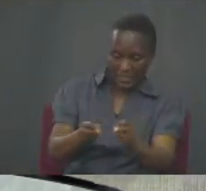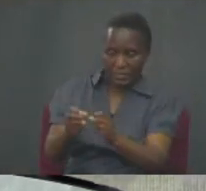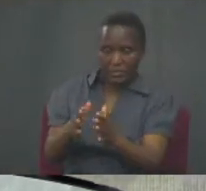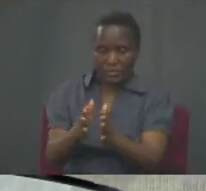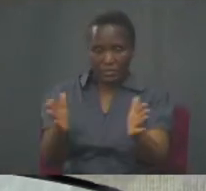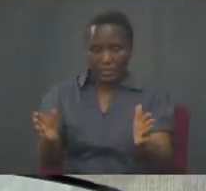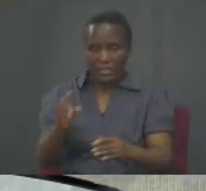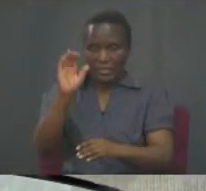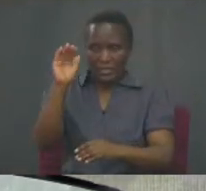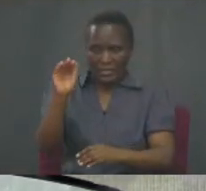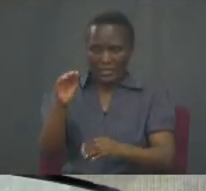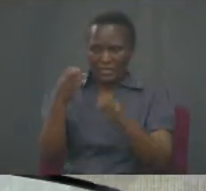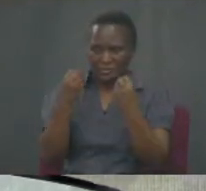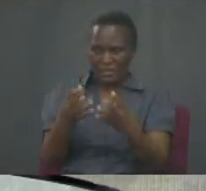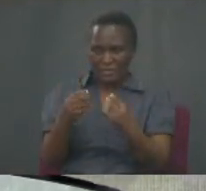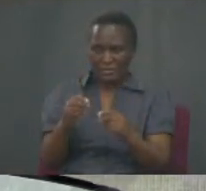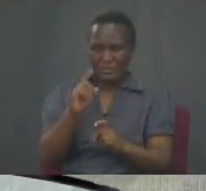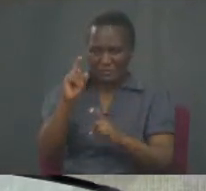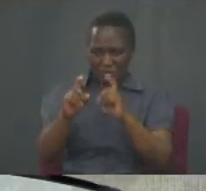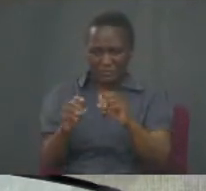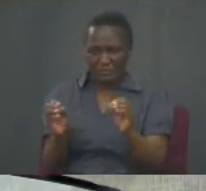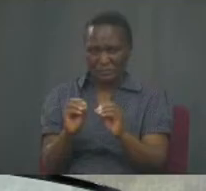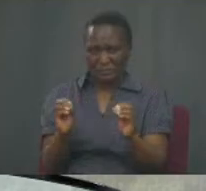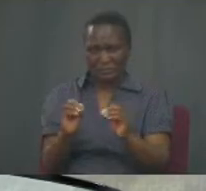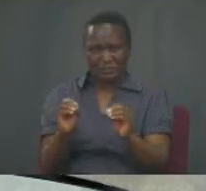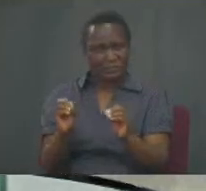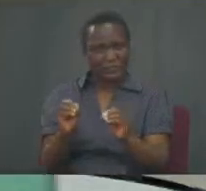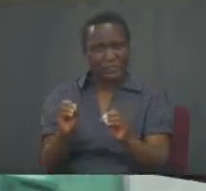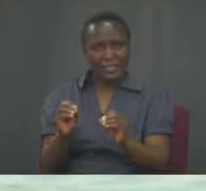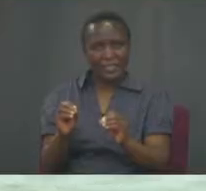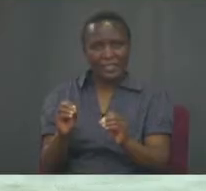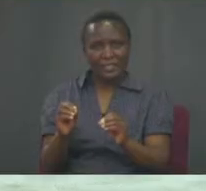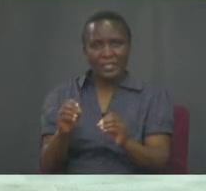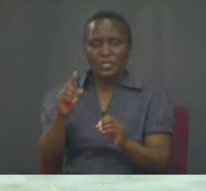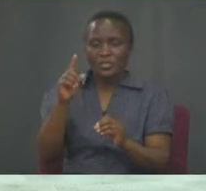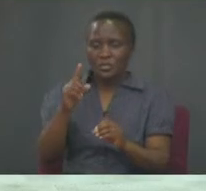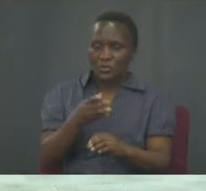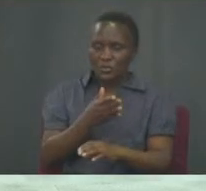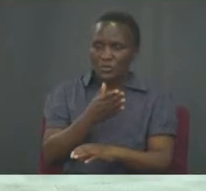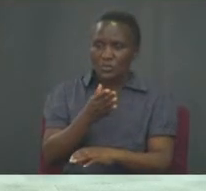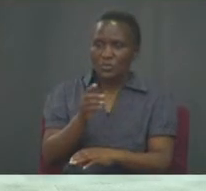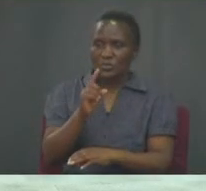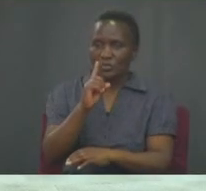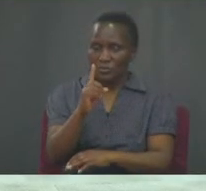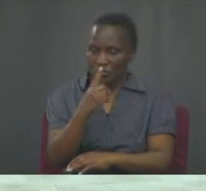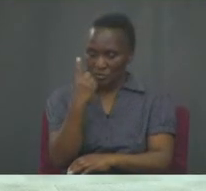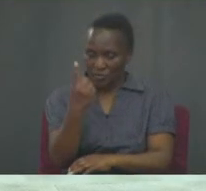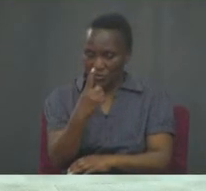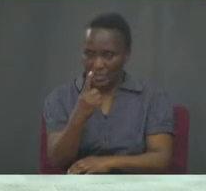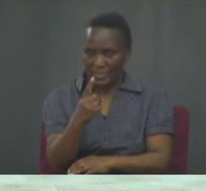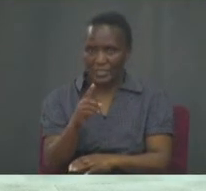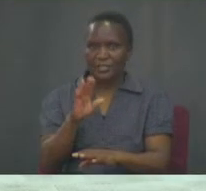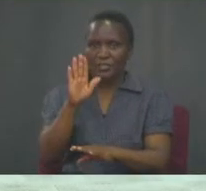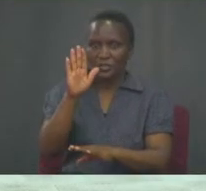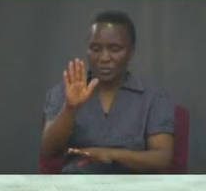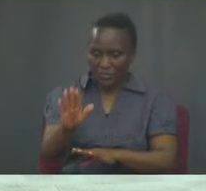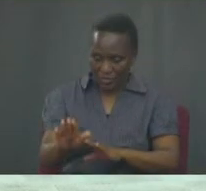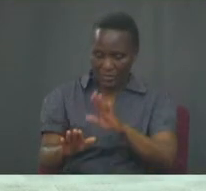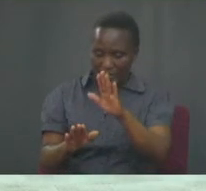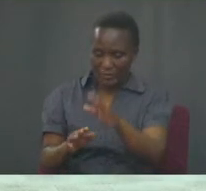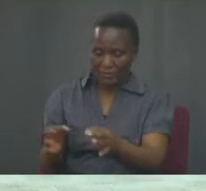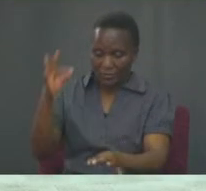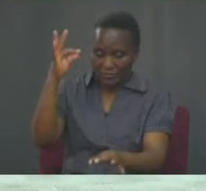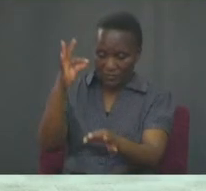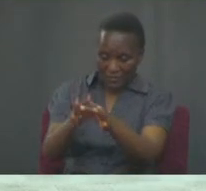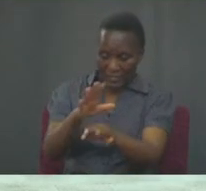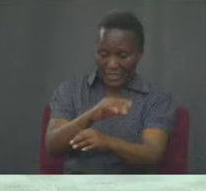What is this scientific? How can water separate? No. Take a step of faith and God will do the rest. Take a step of